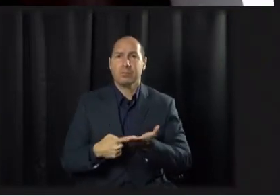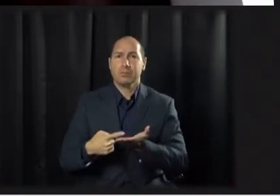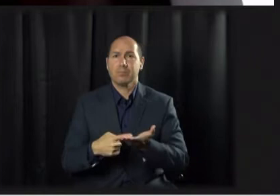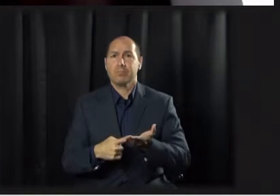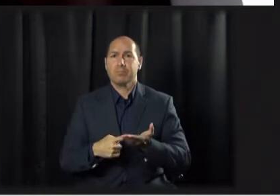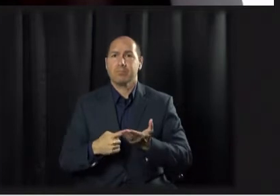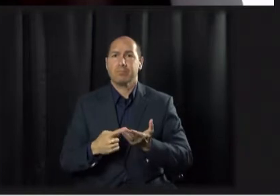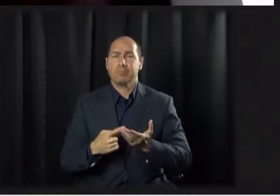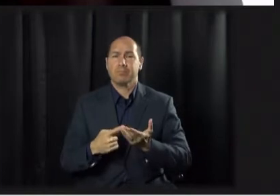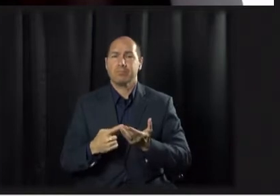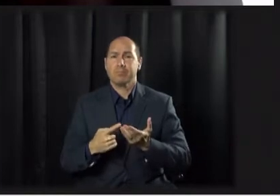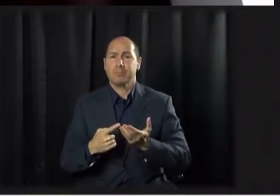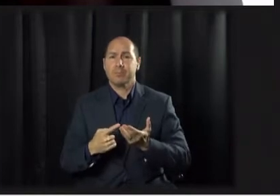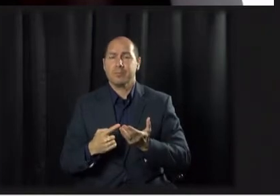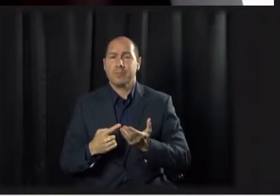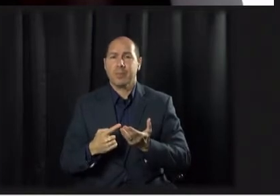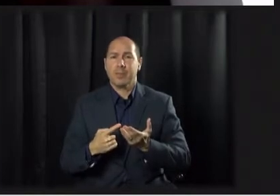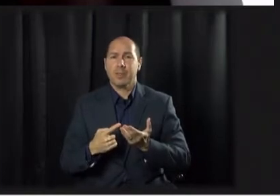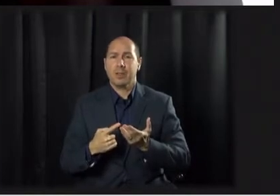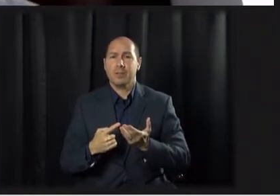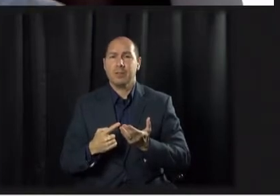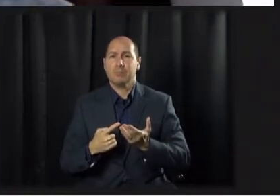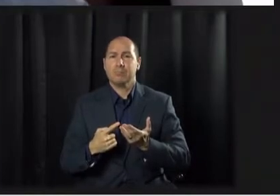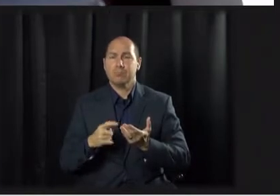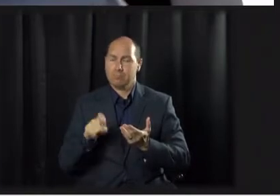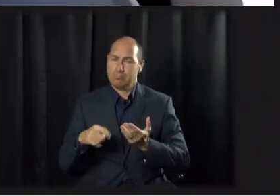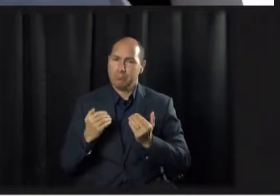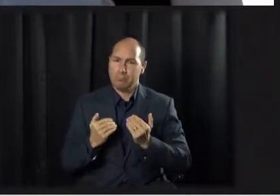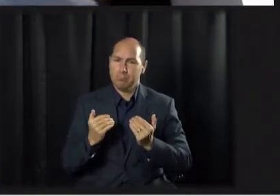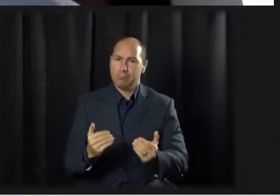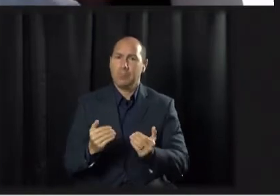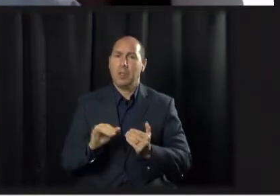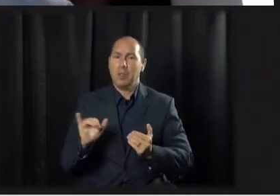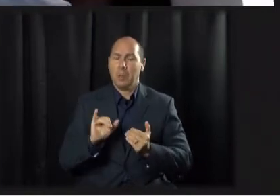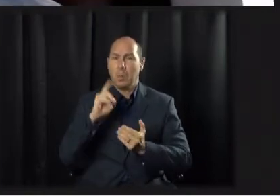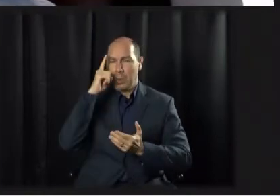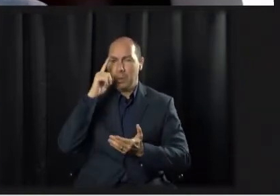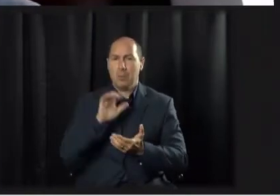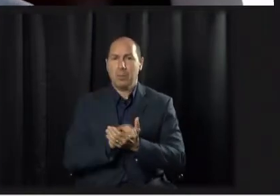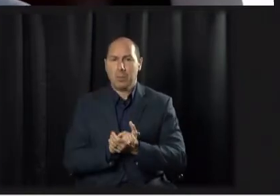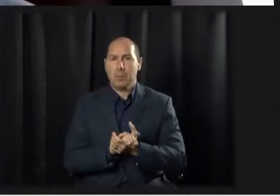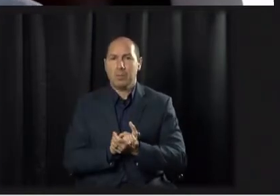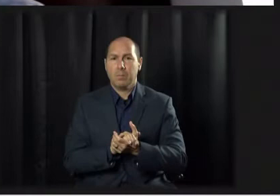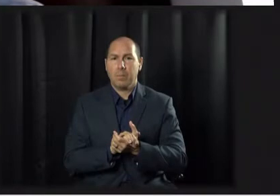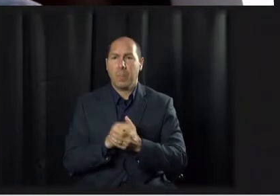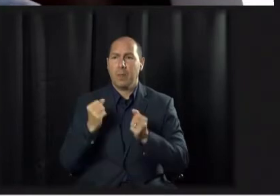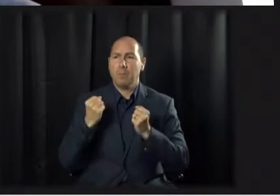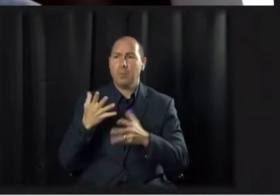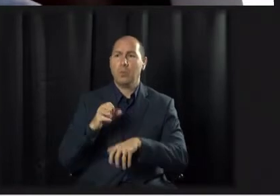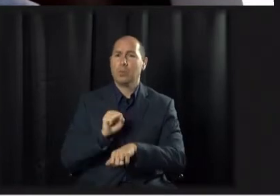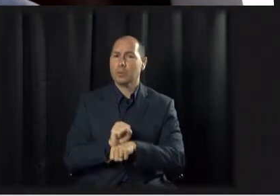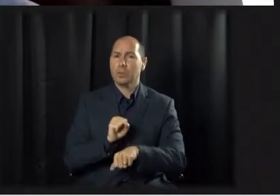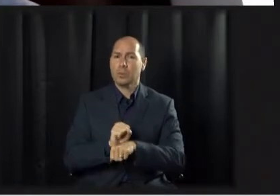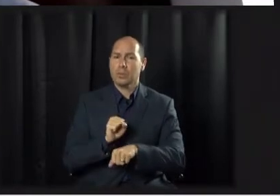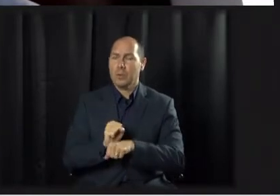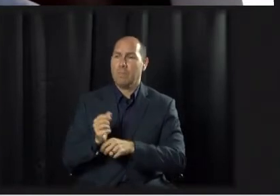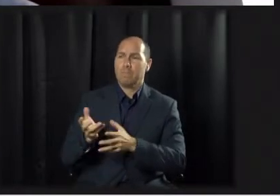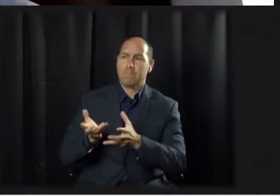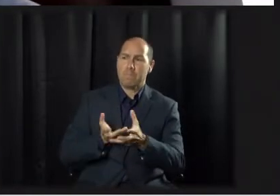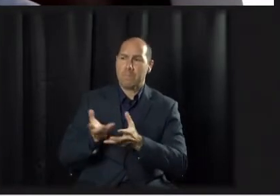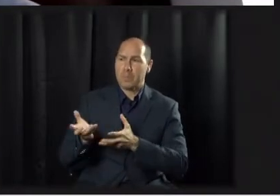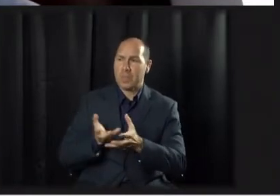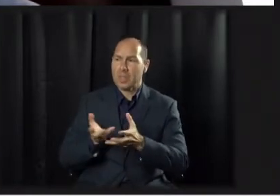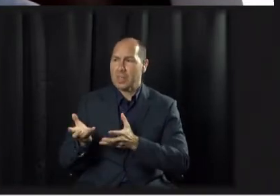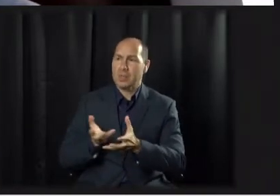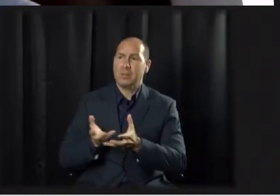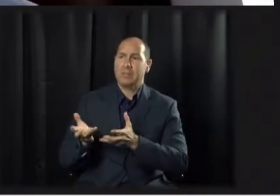on. I do believe that a great deal of work, conversations